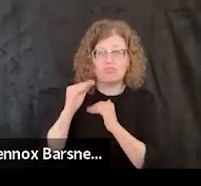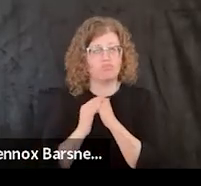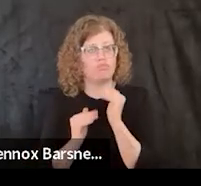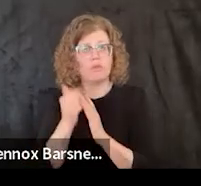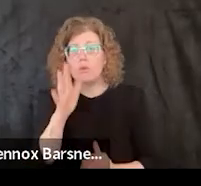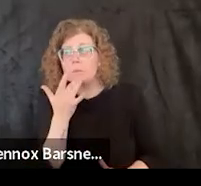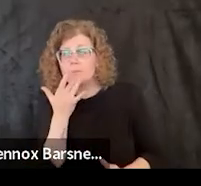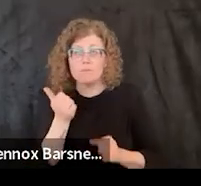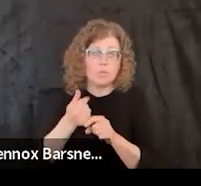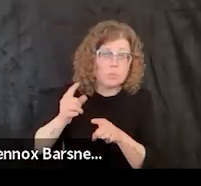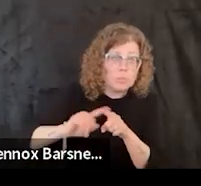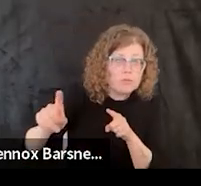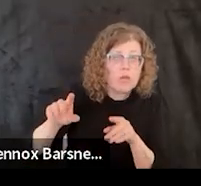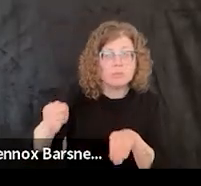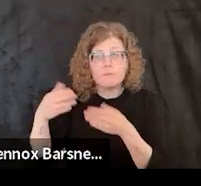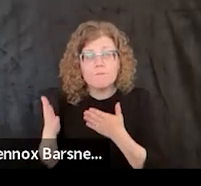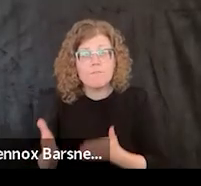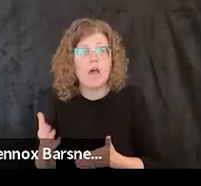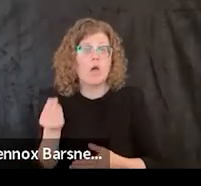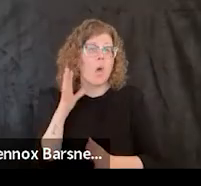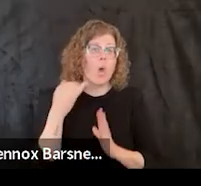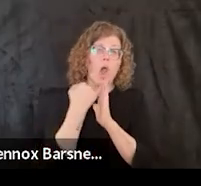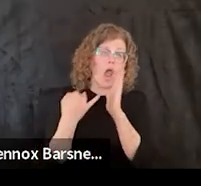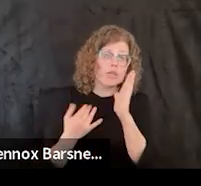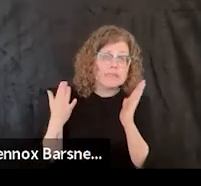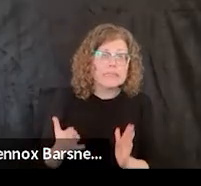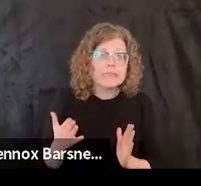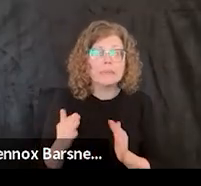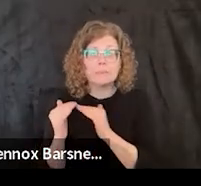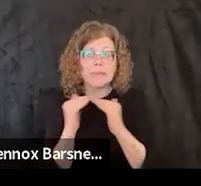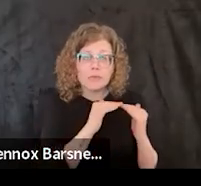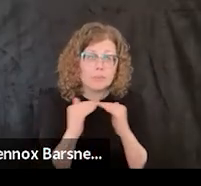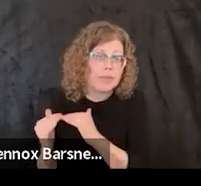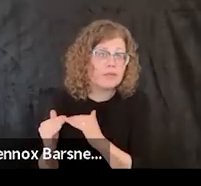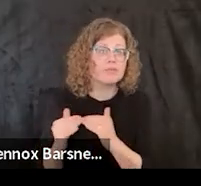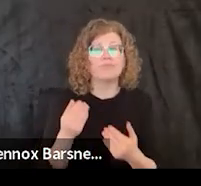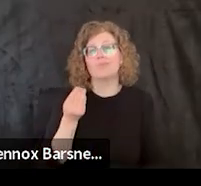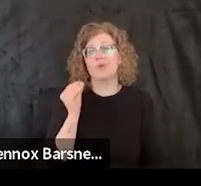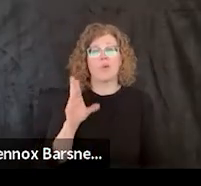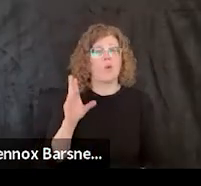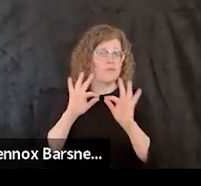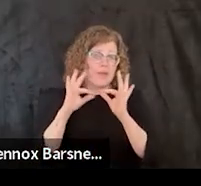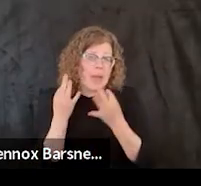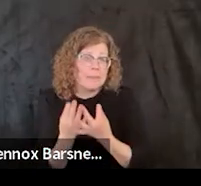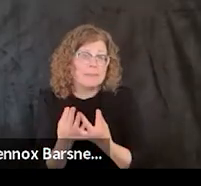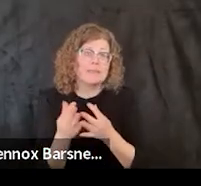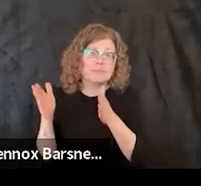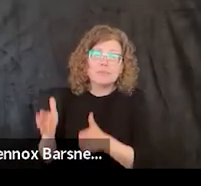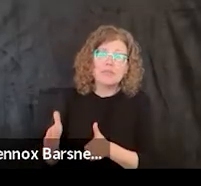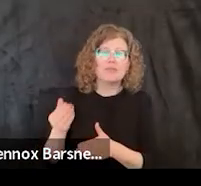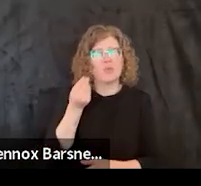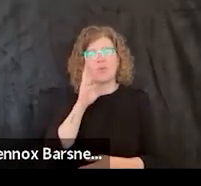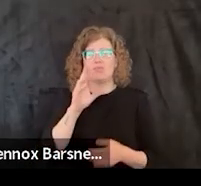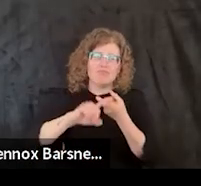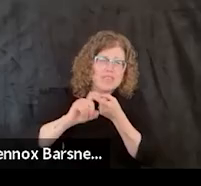service provider, an artistic peer, or family or member, or friend or family